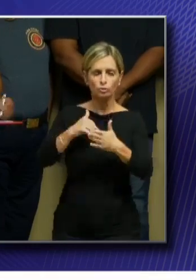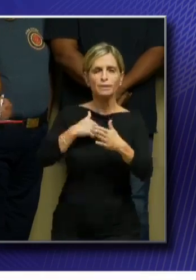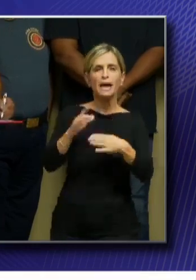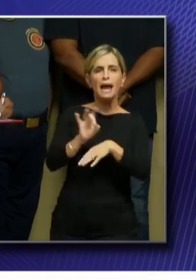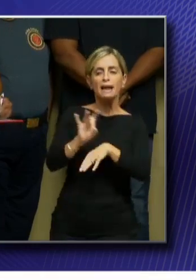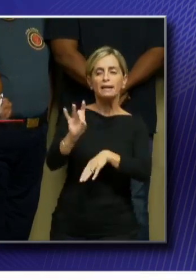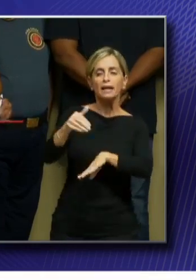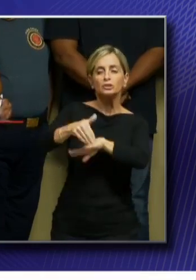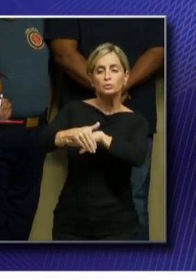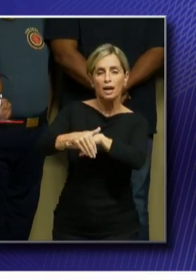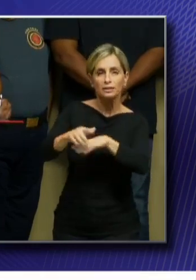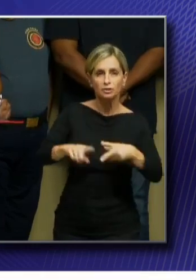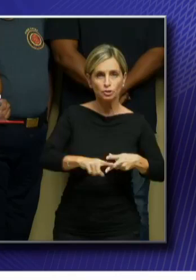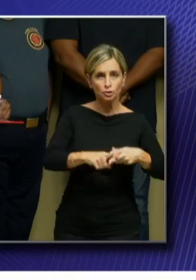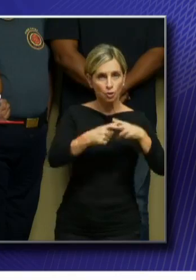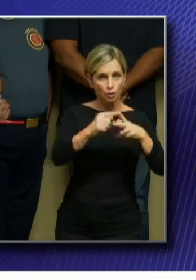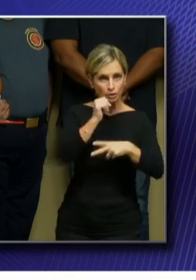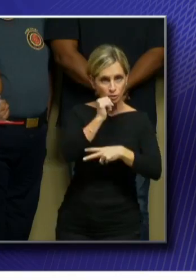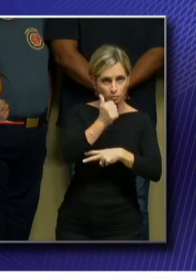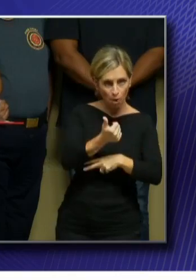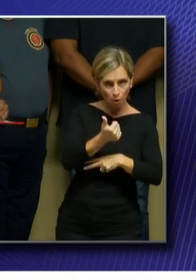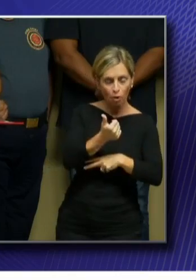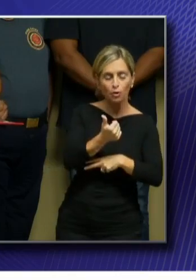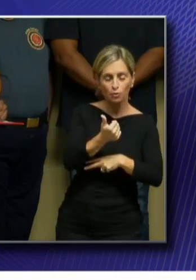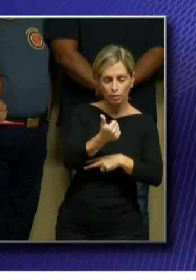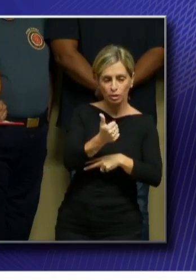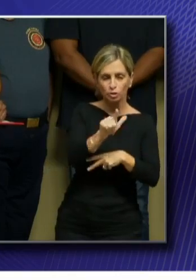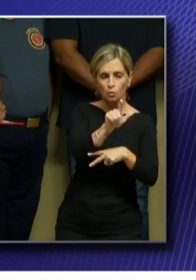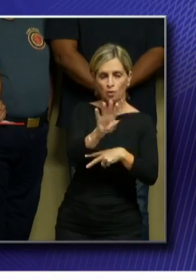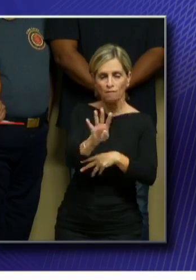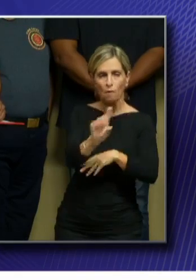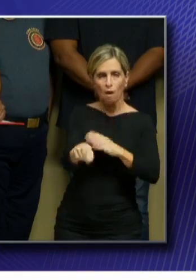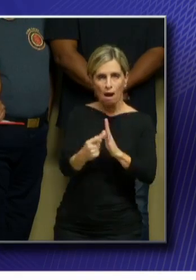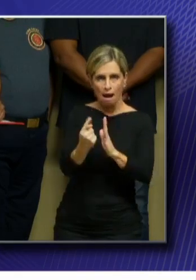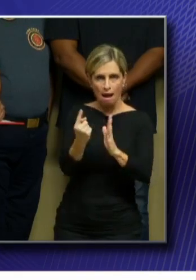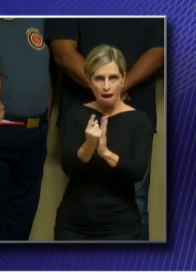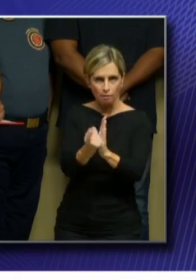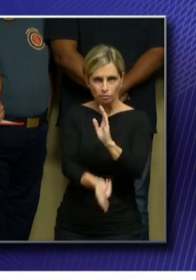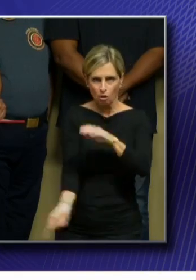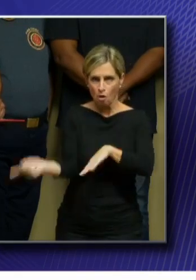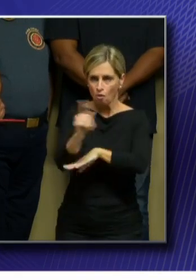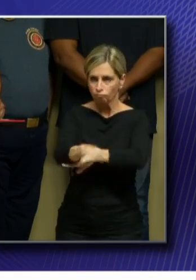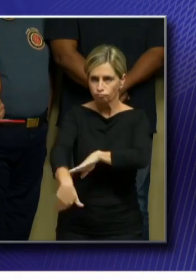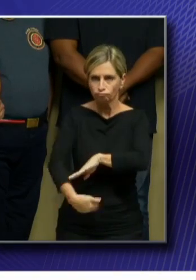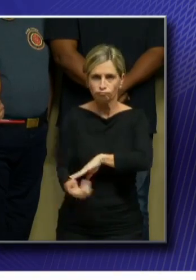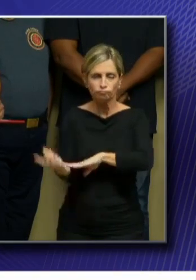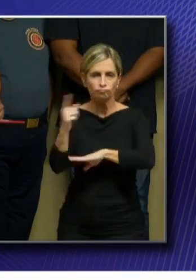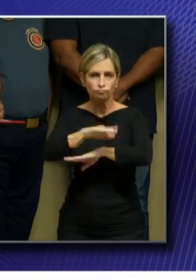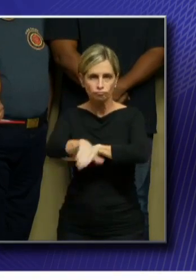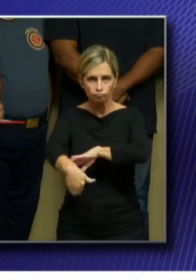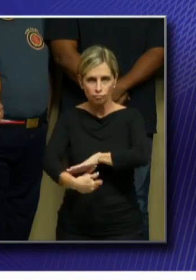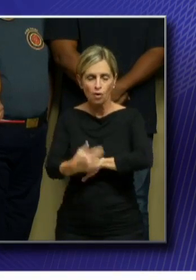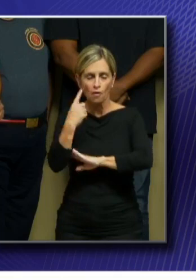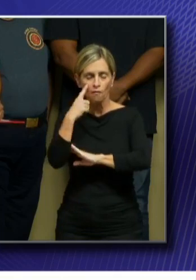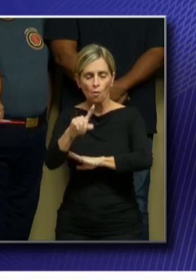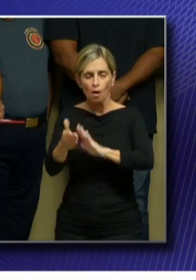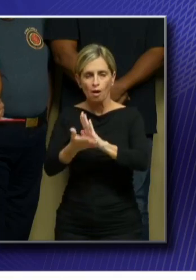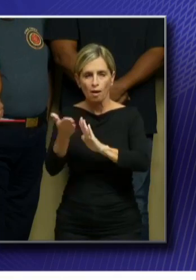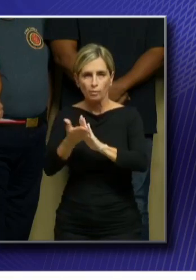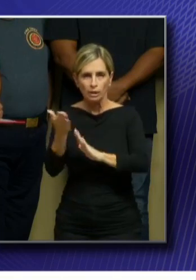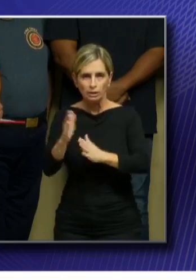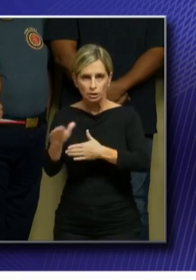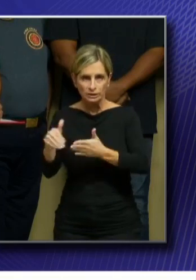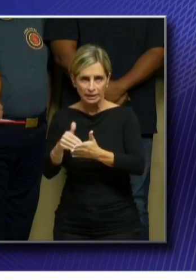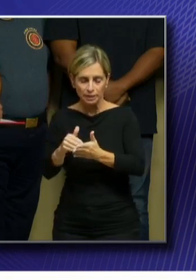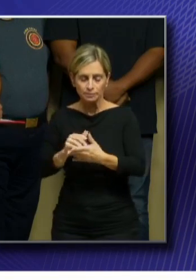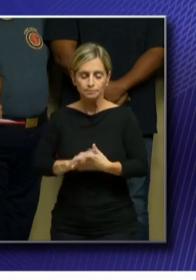then beginning tomorrow, they will be in a 24-hour setting. Tomorrow, we were going to transition from a